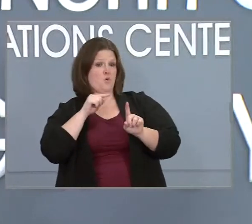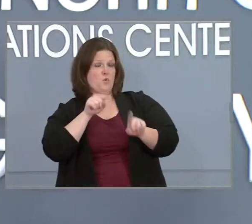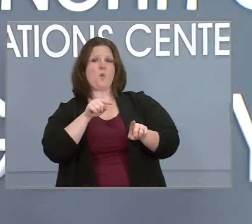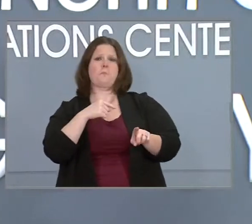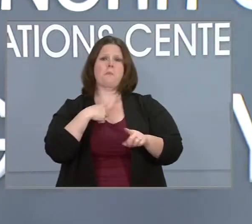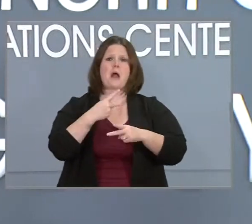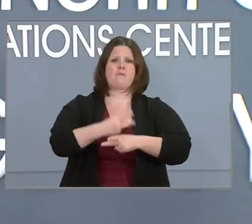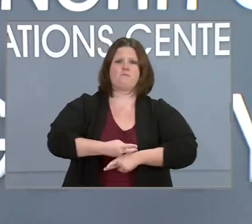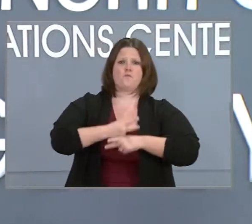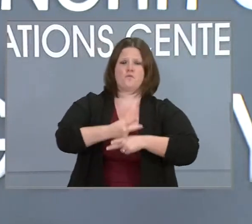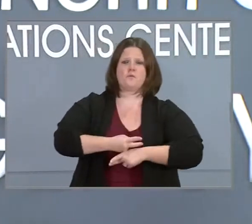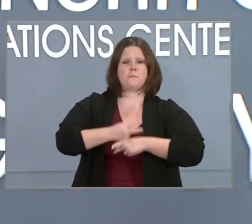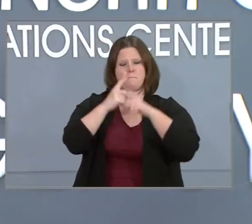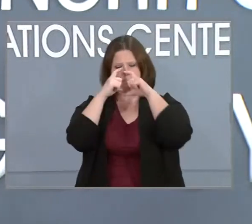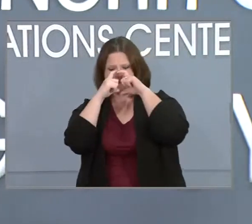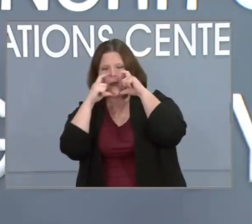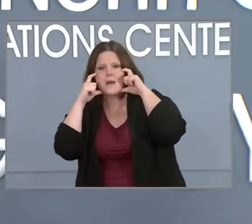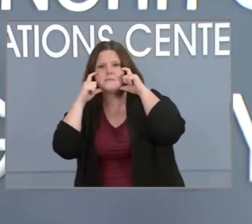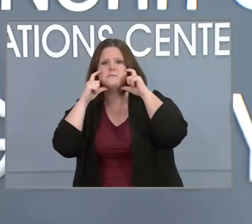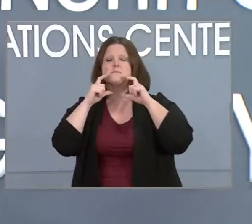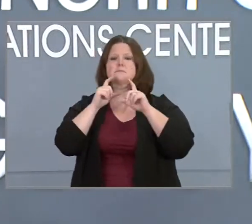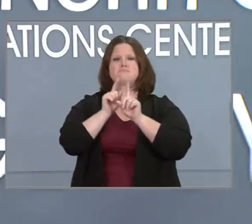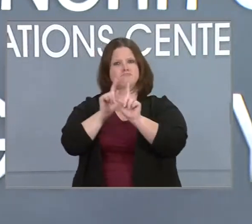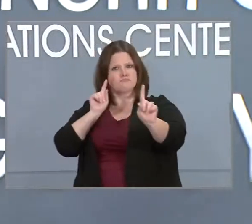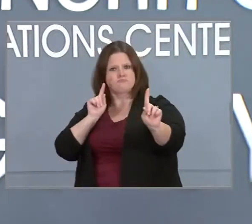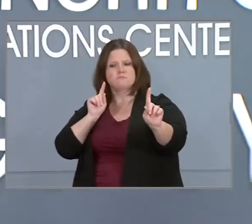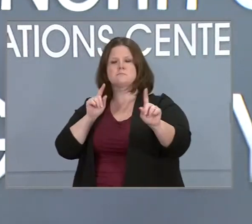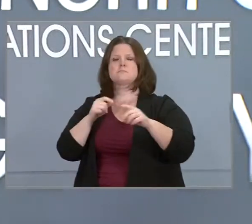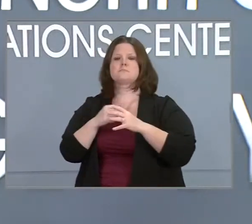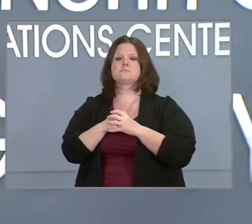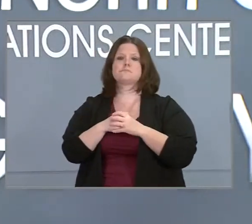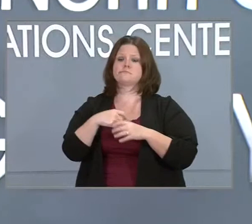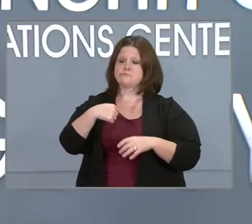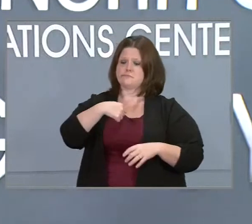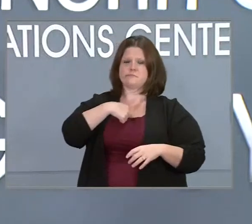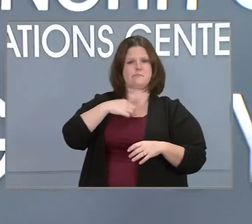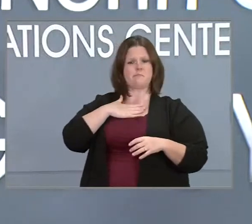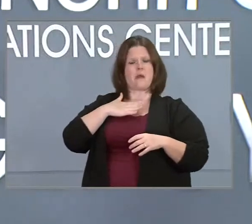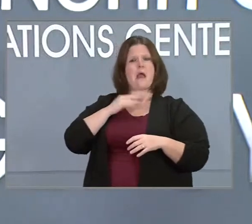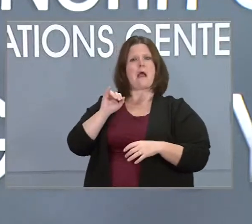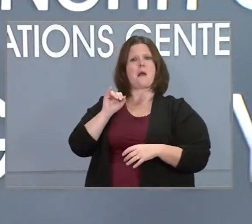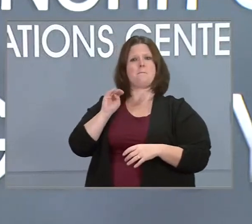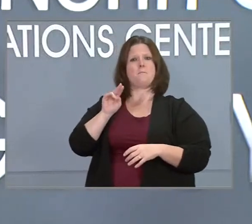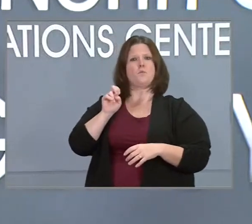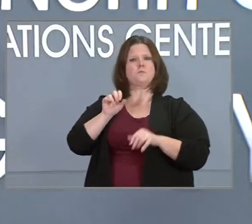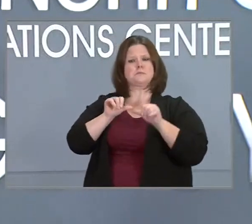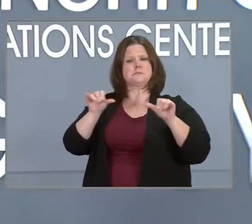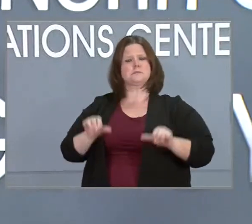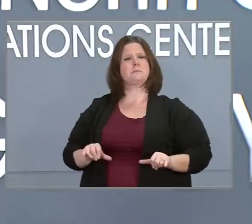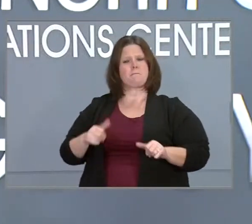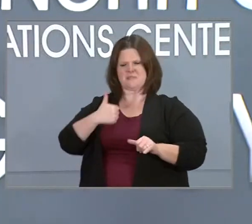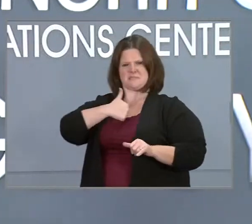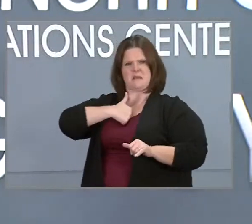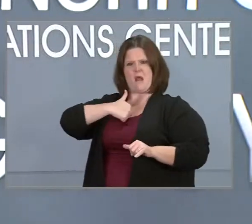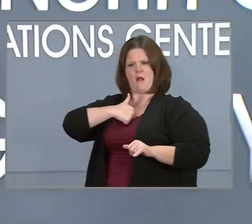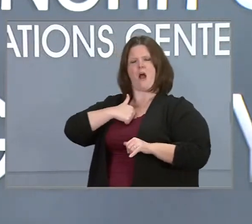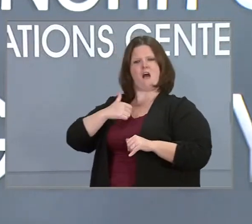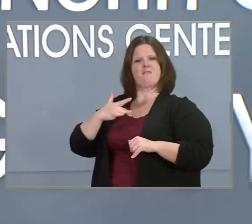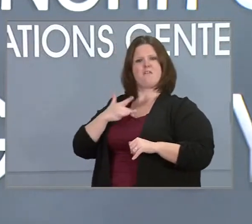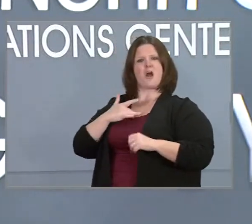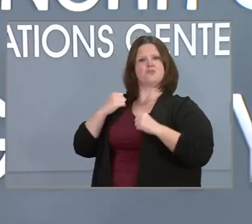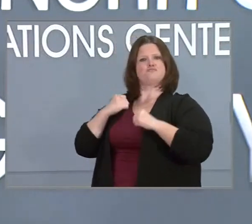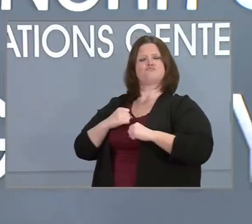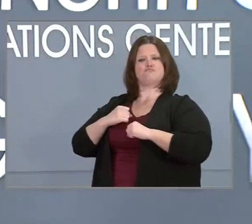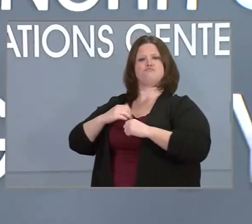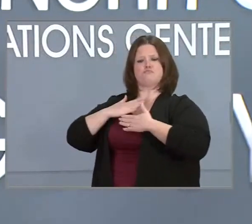outside, I'm going to have a mask on. And I'm not immunocompromised. I think everybody has to look at their own situation